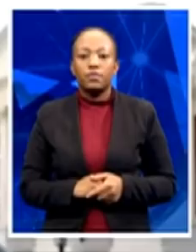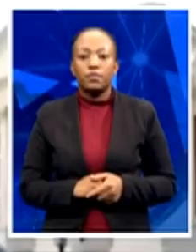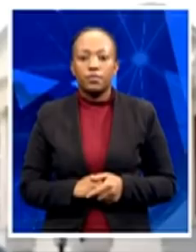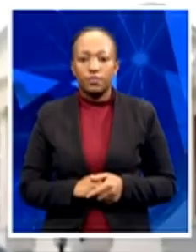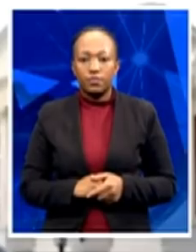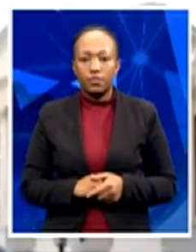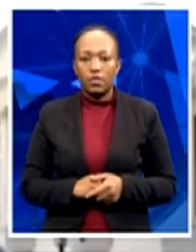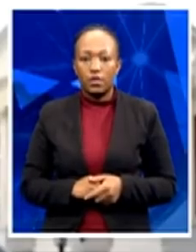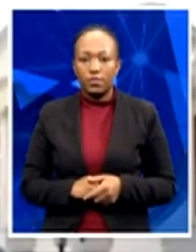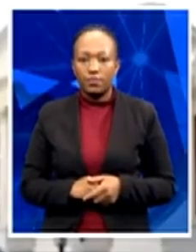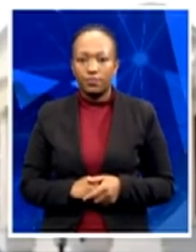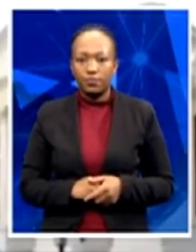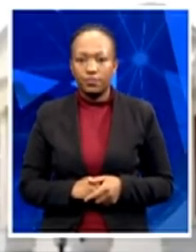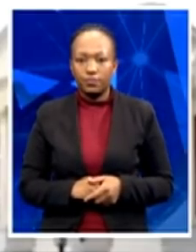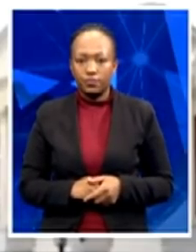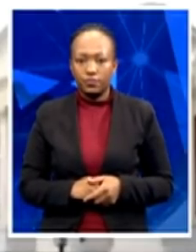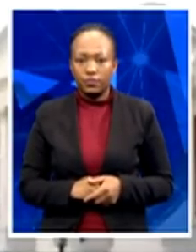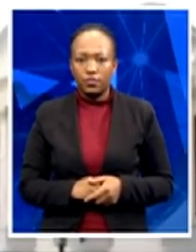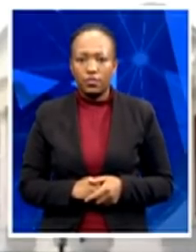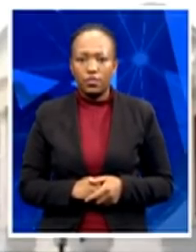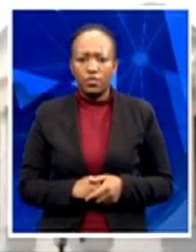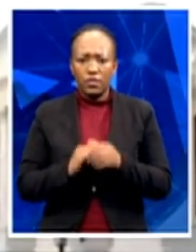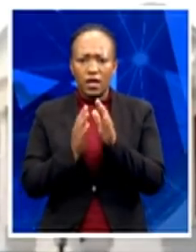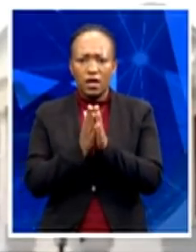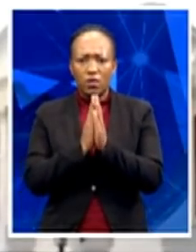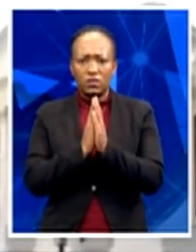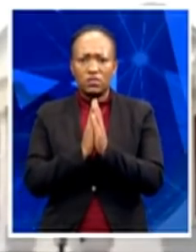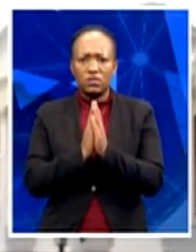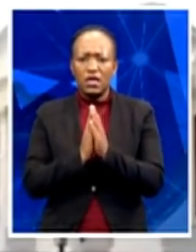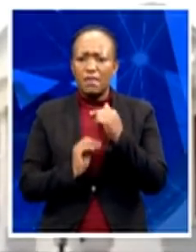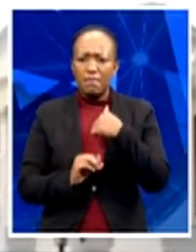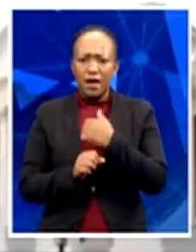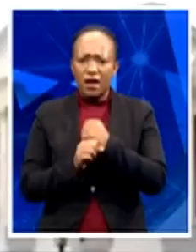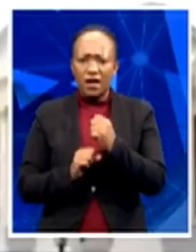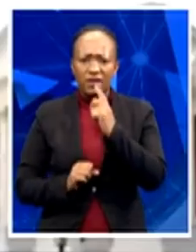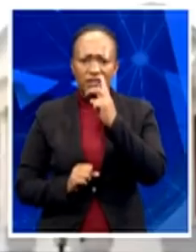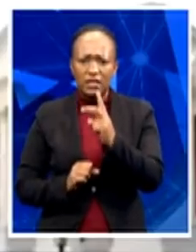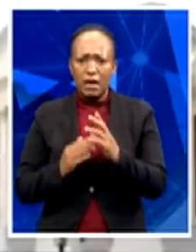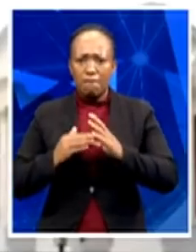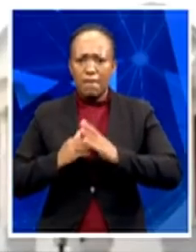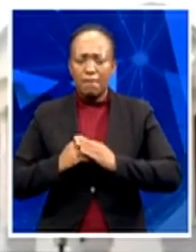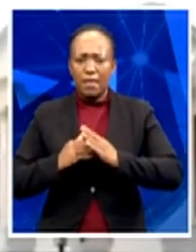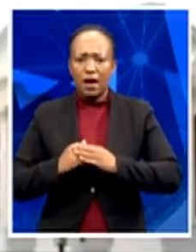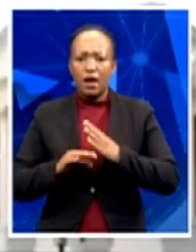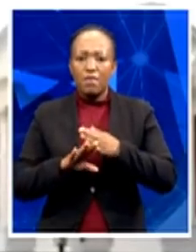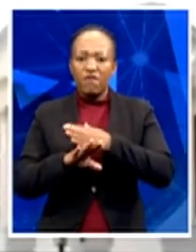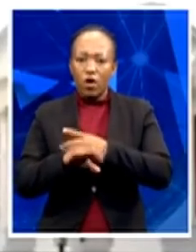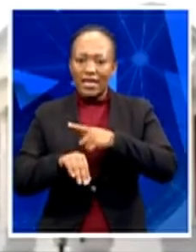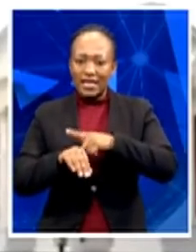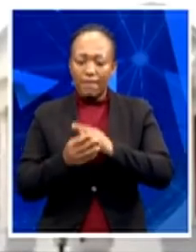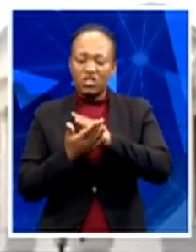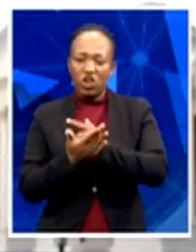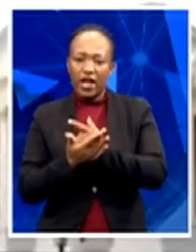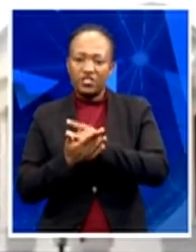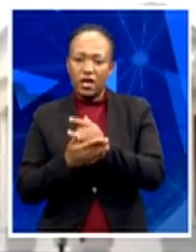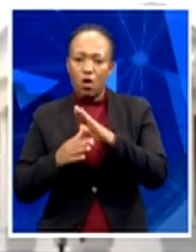through. I did not notice that, honorable members, as I'm saying, when that was going on. I just noticed initially